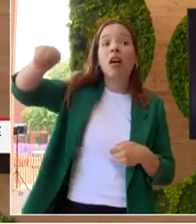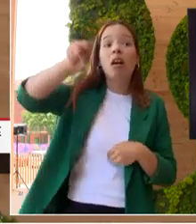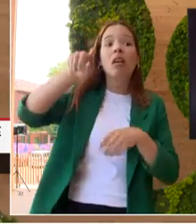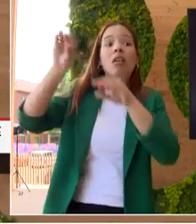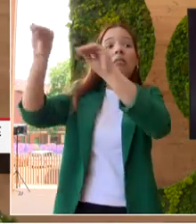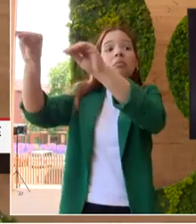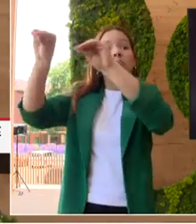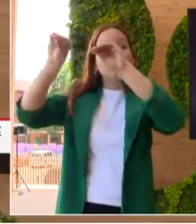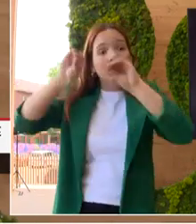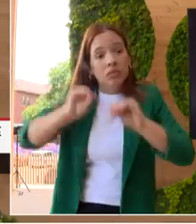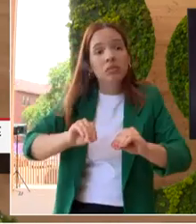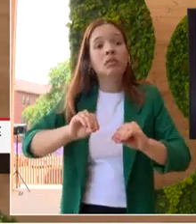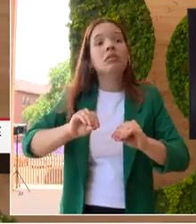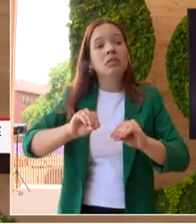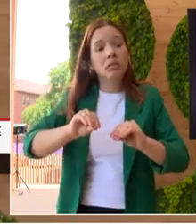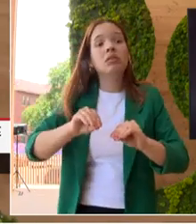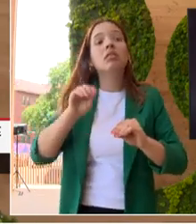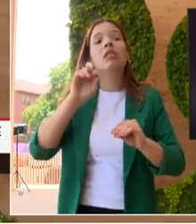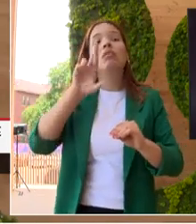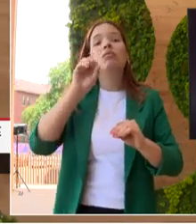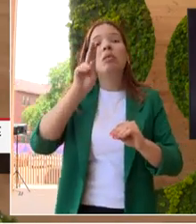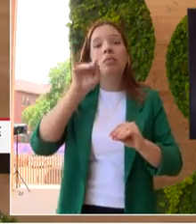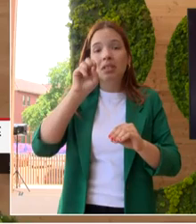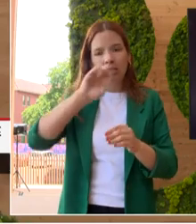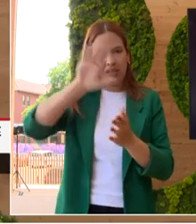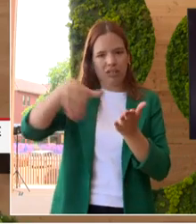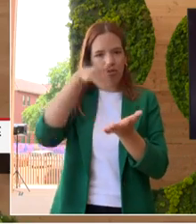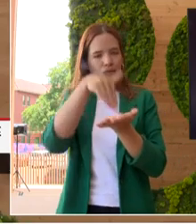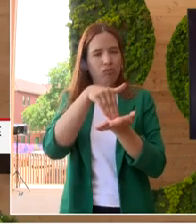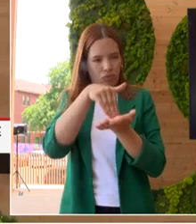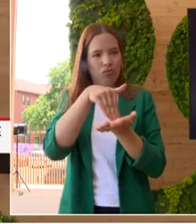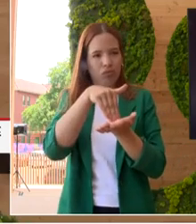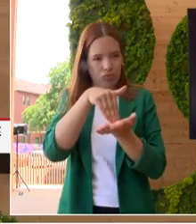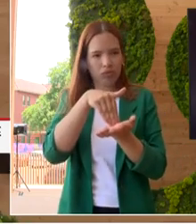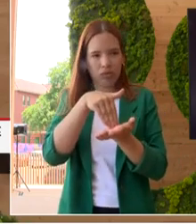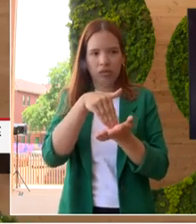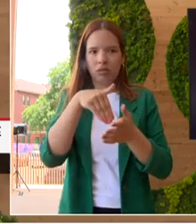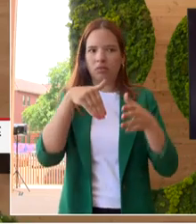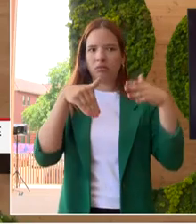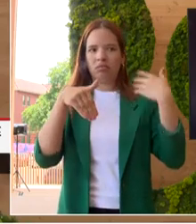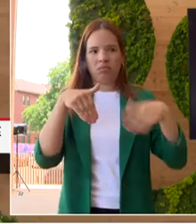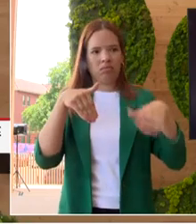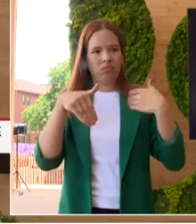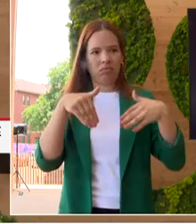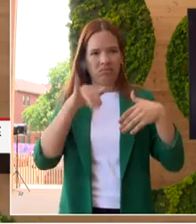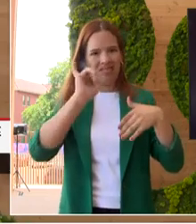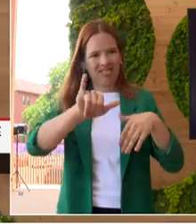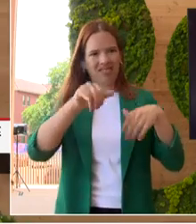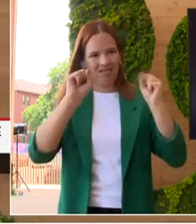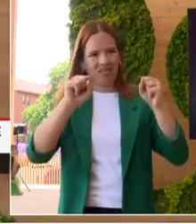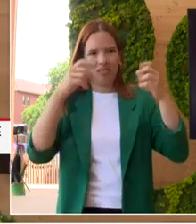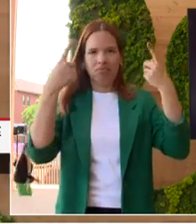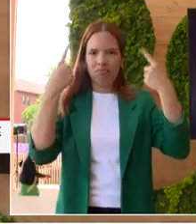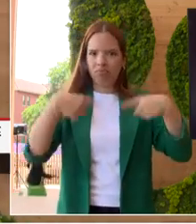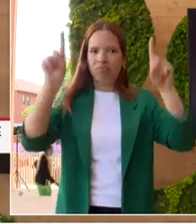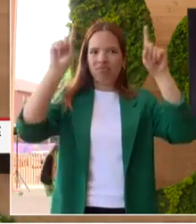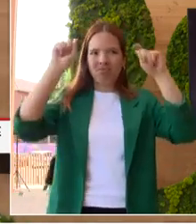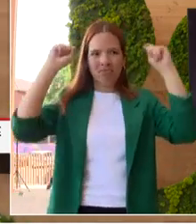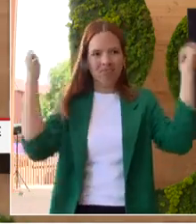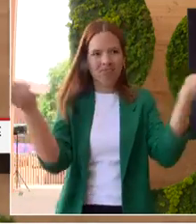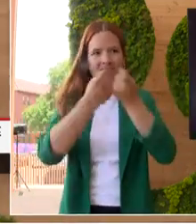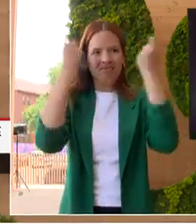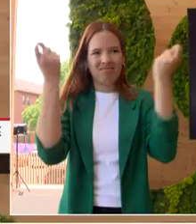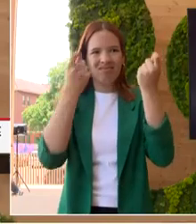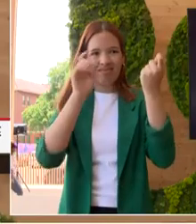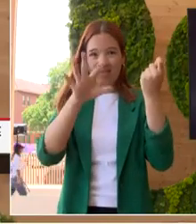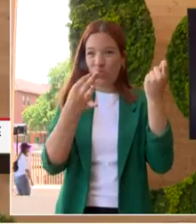And as Mayor Bowser promised, we'll have a great event to celebrate the opening of that building, most likely in